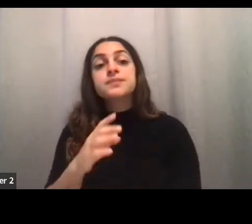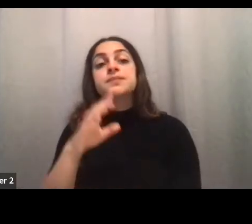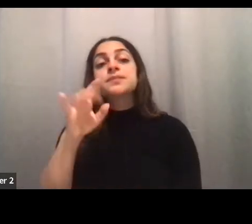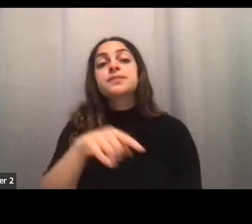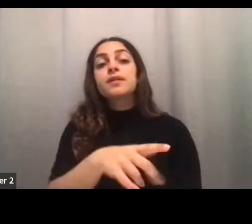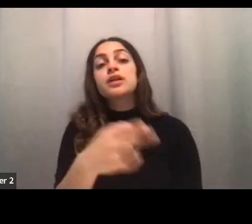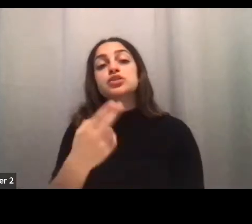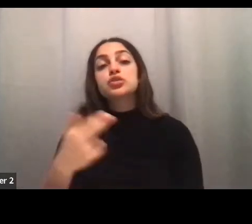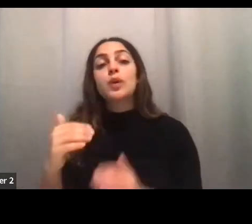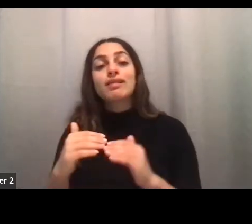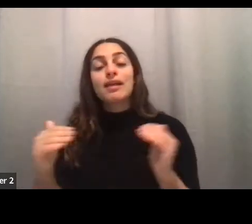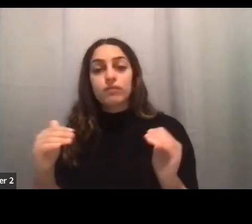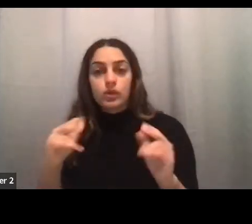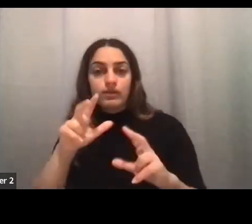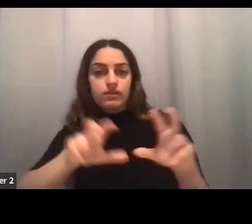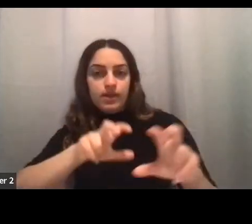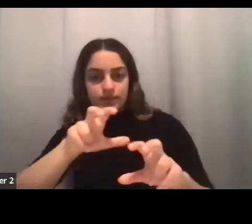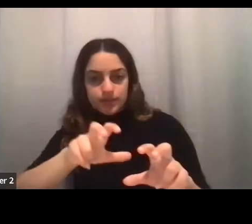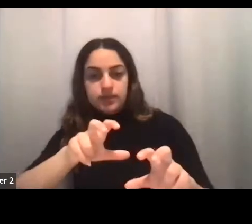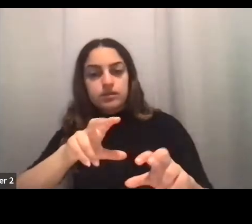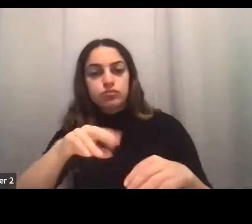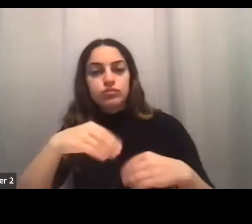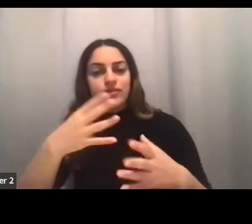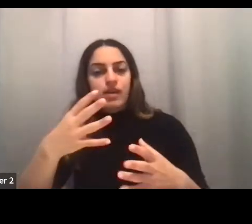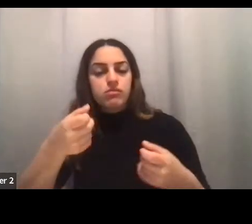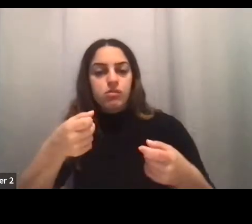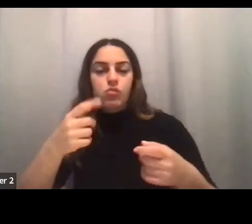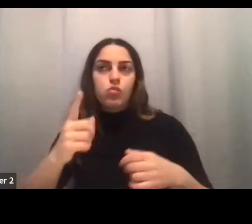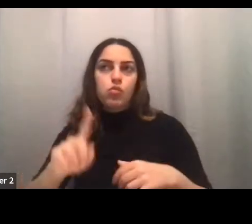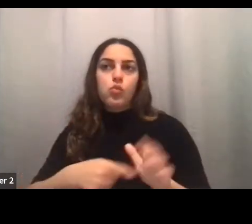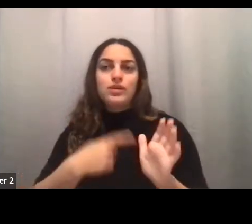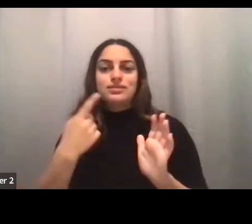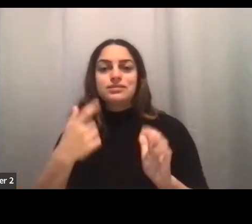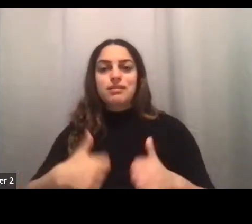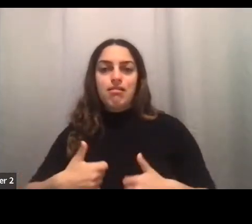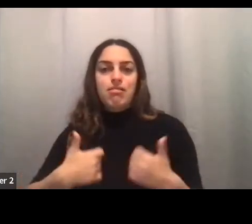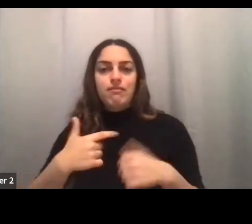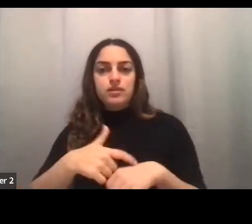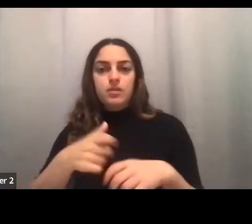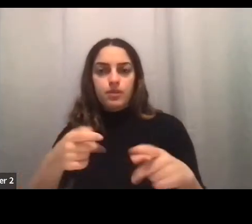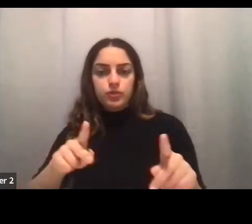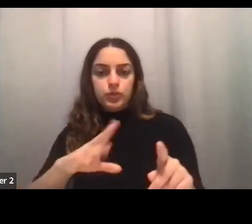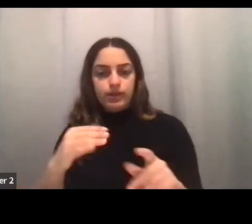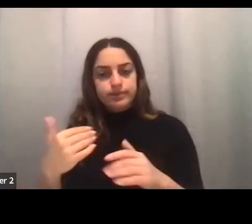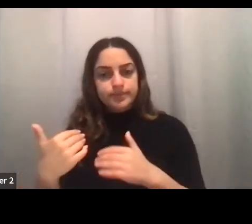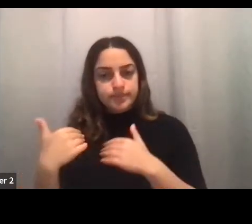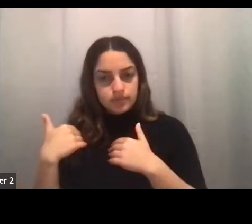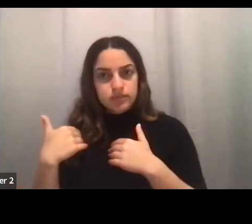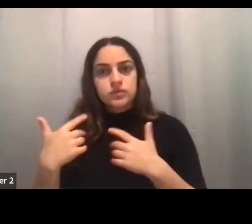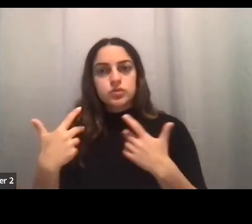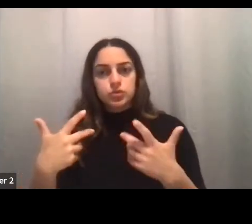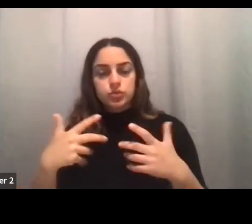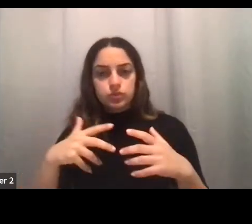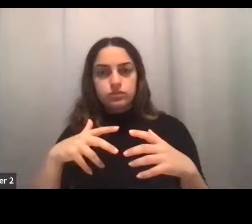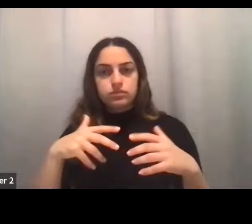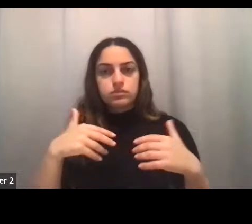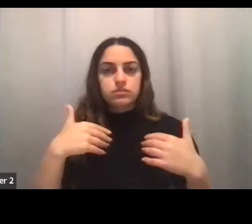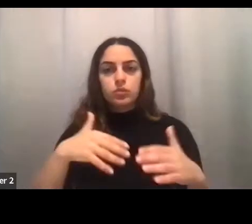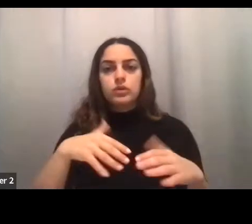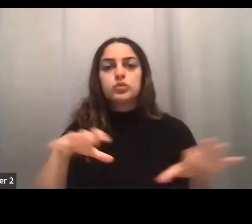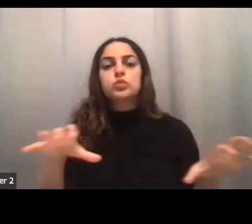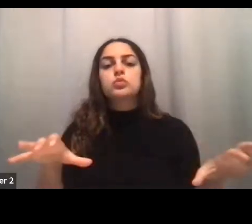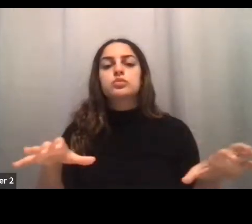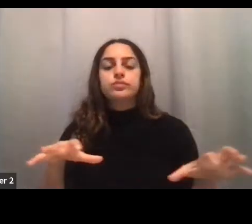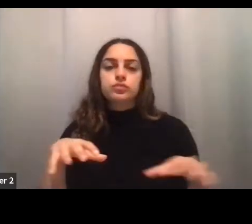investment provide an opportunity a once in a lifetime opportunity and obligation to tackle the practices that keep